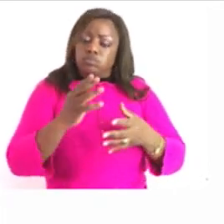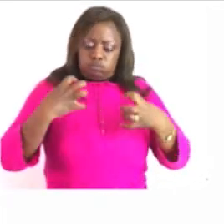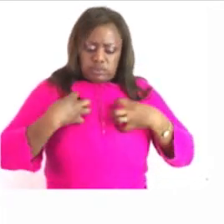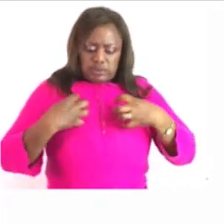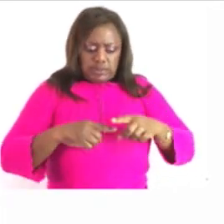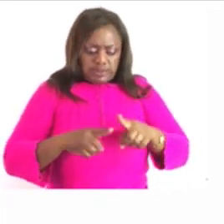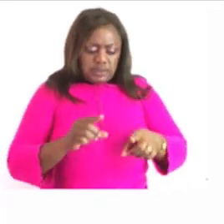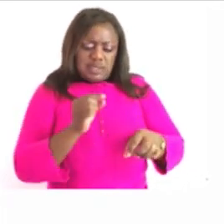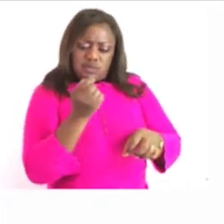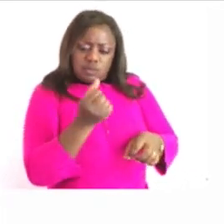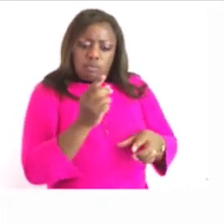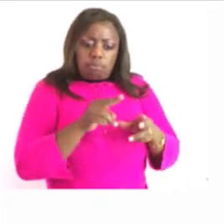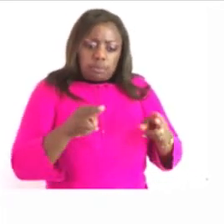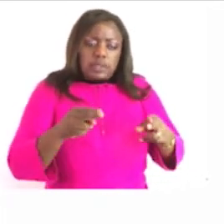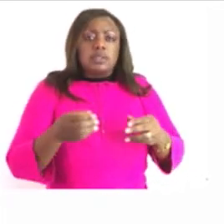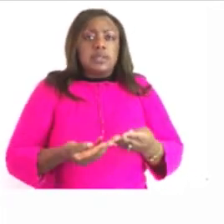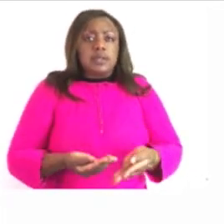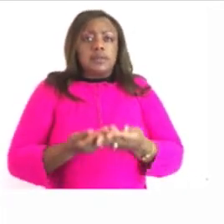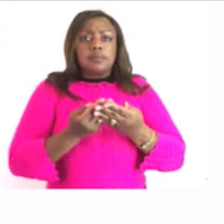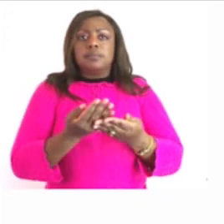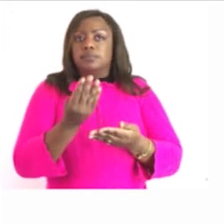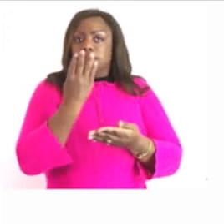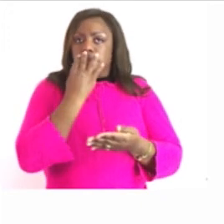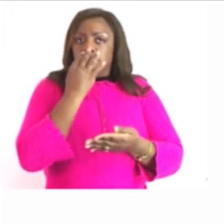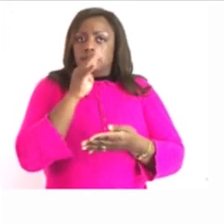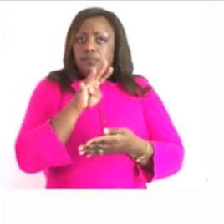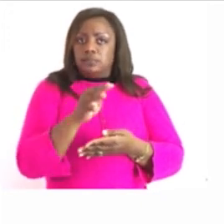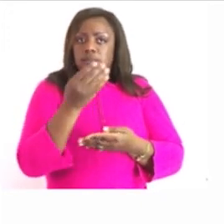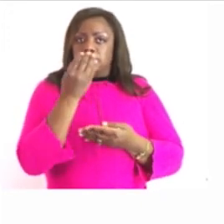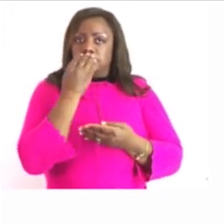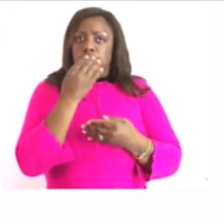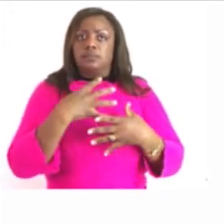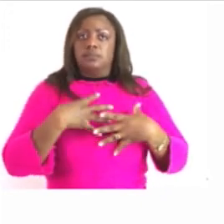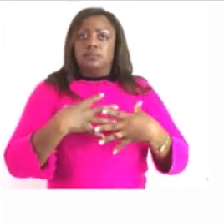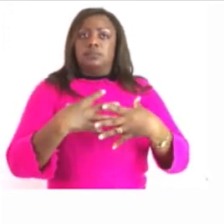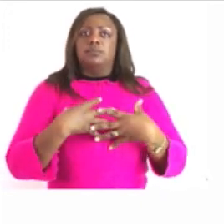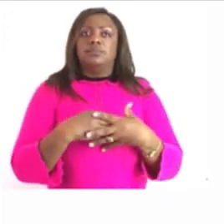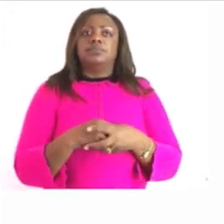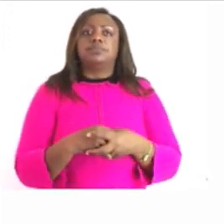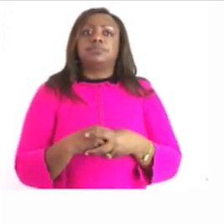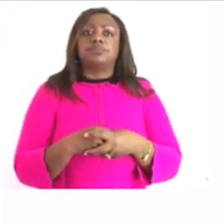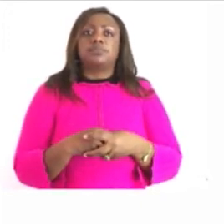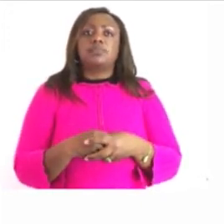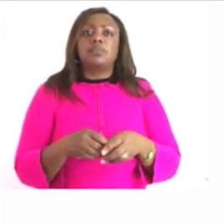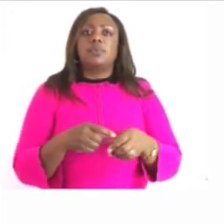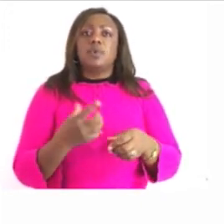It starts from your neck. It goes down to the lungs. Okay, and then we also have the right